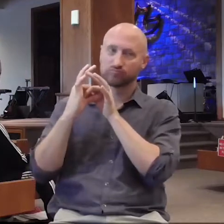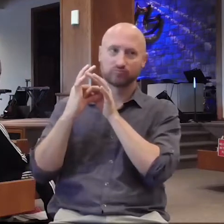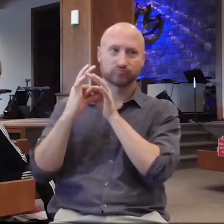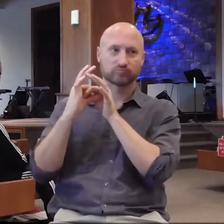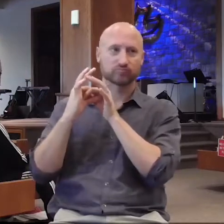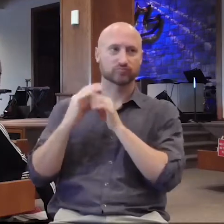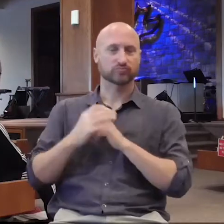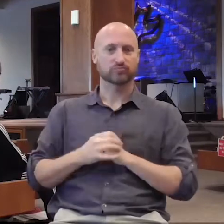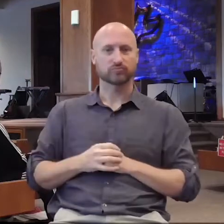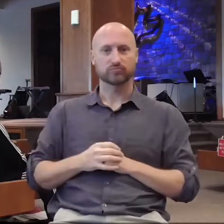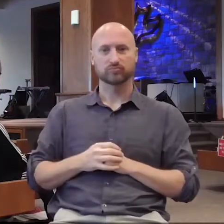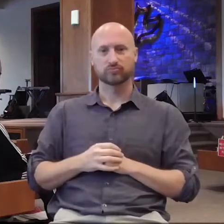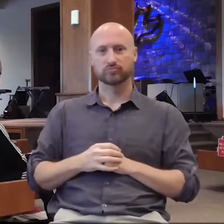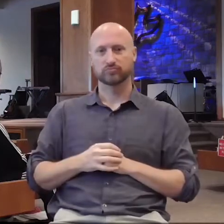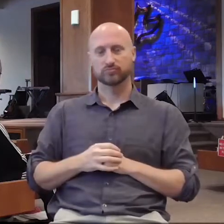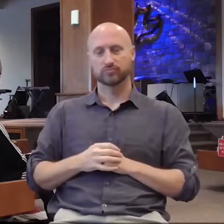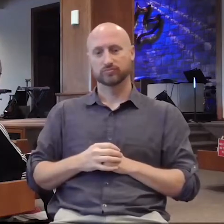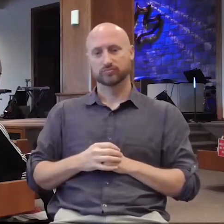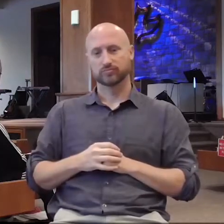none other has ever known.